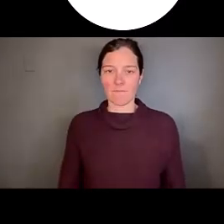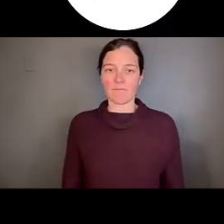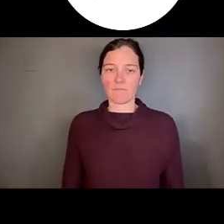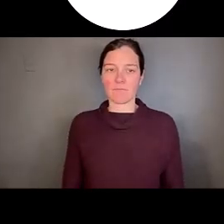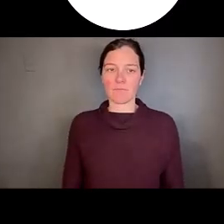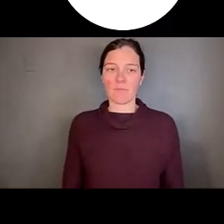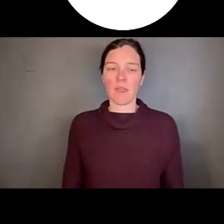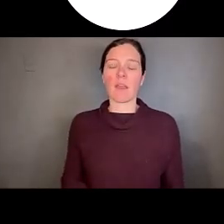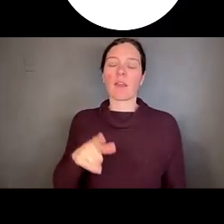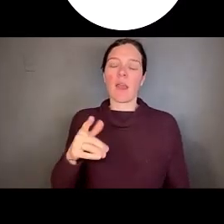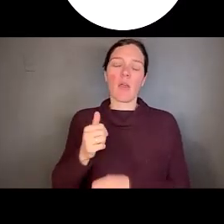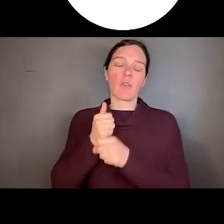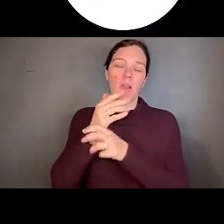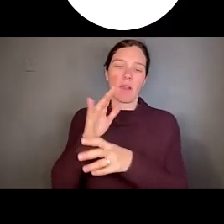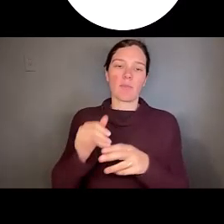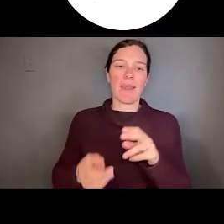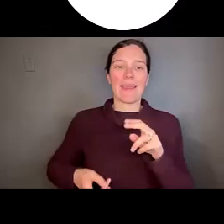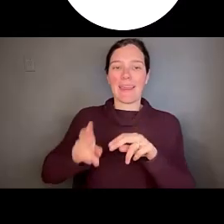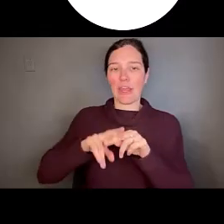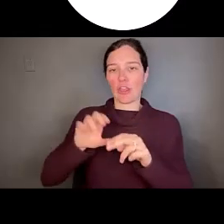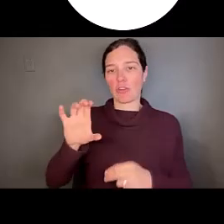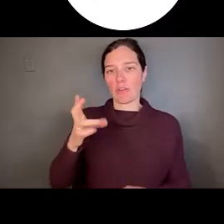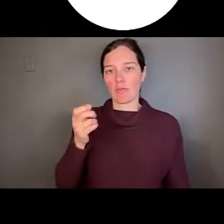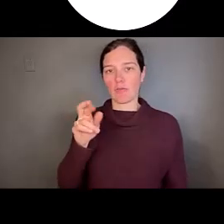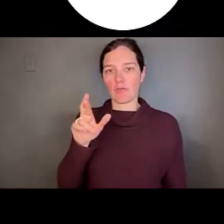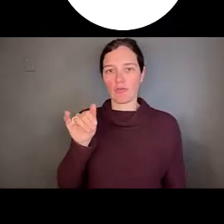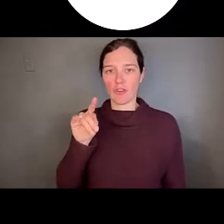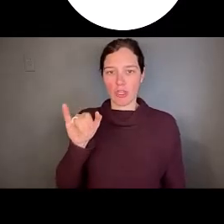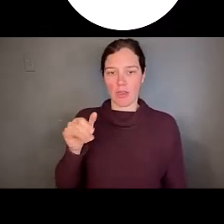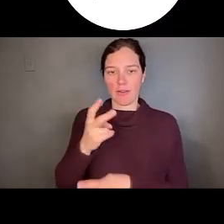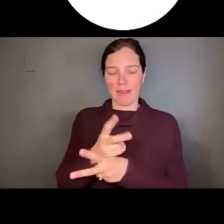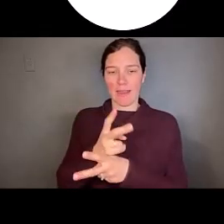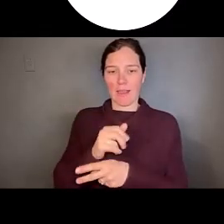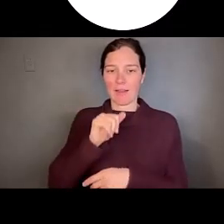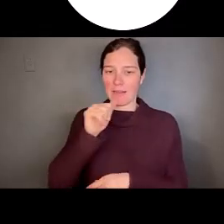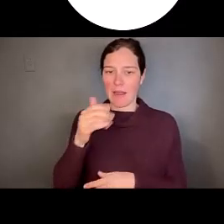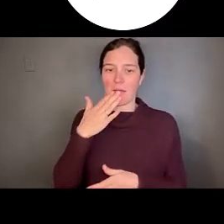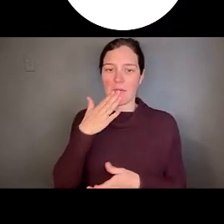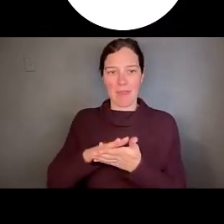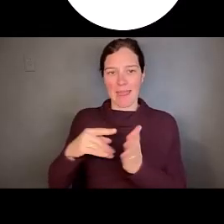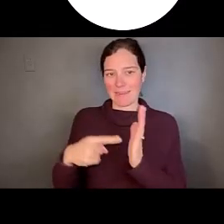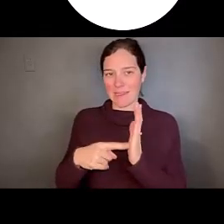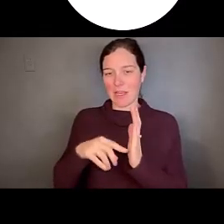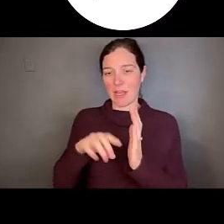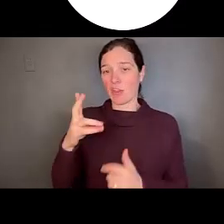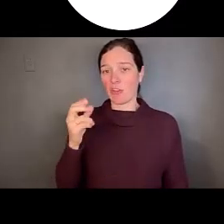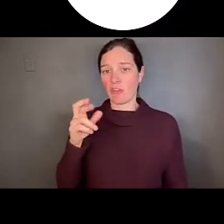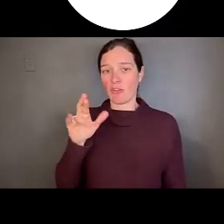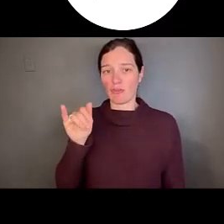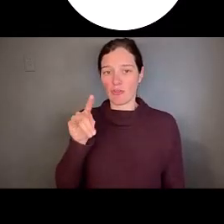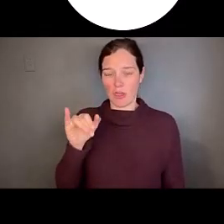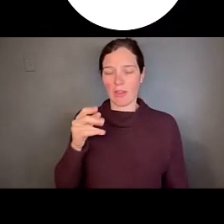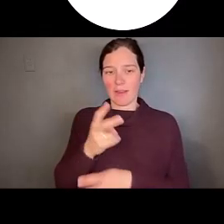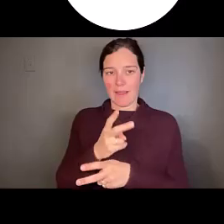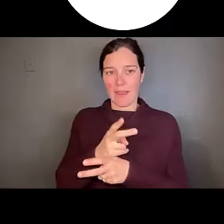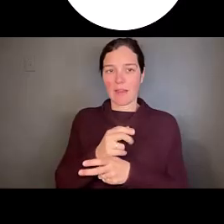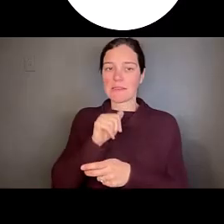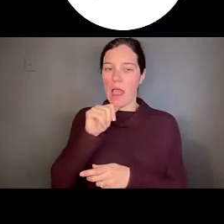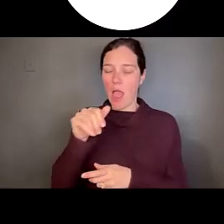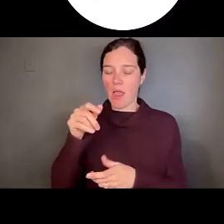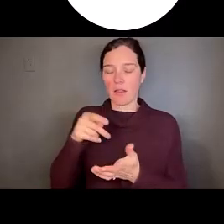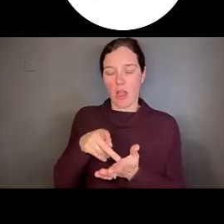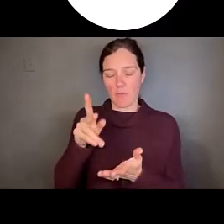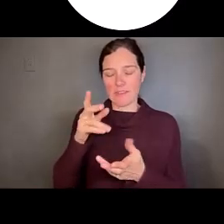was primarily driven by an increase in charity care instead of bad debt. And charity care is uncompensated care that